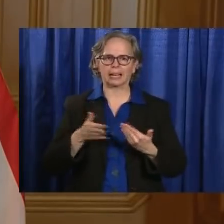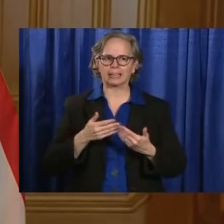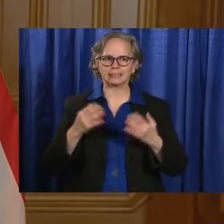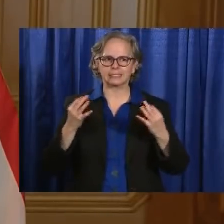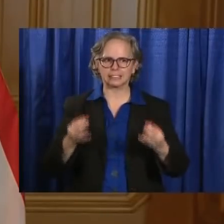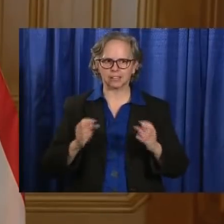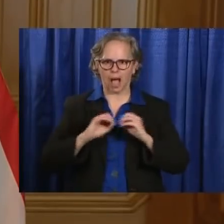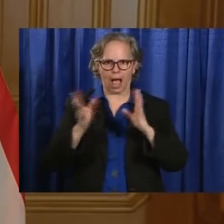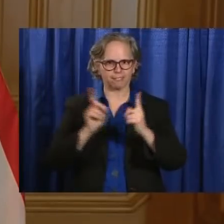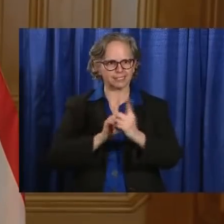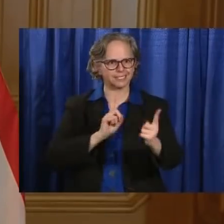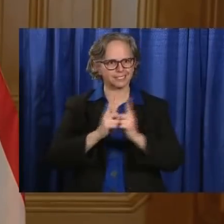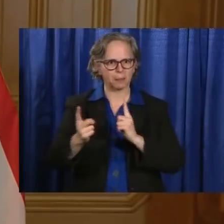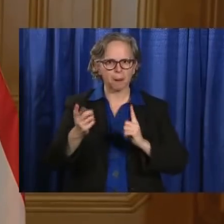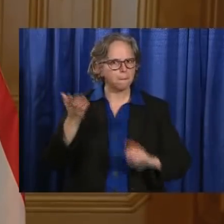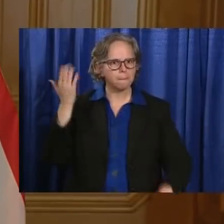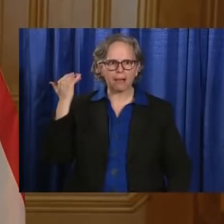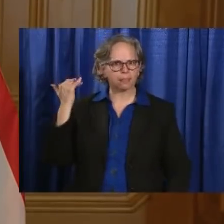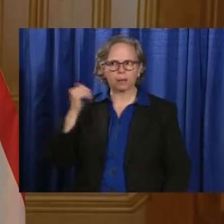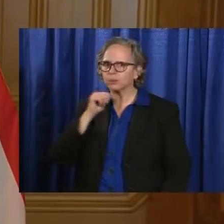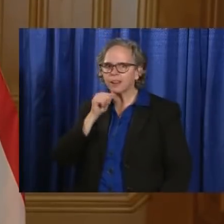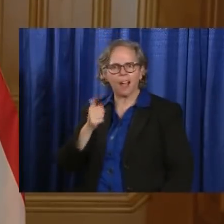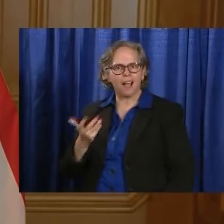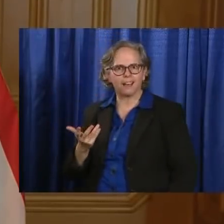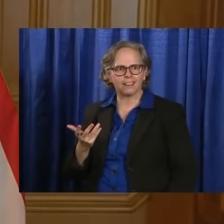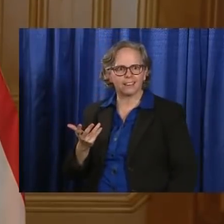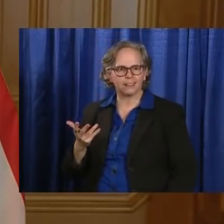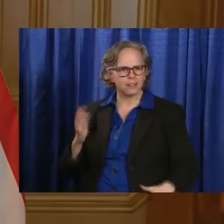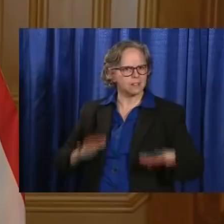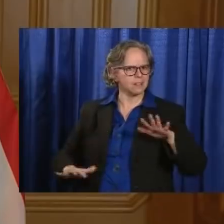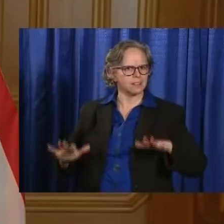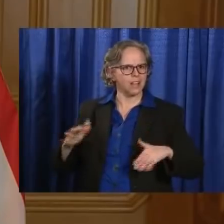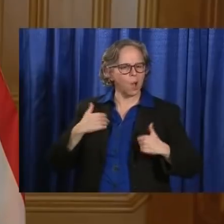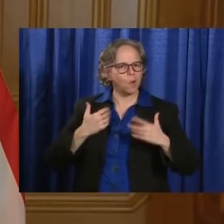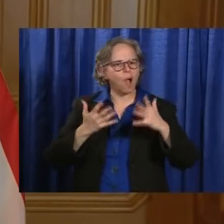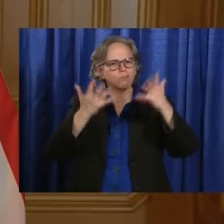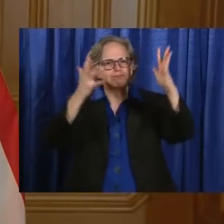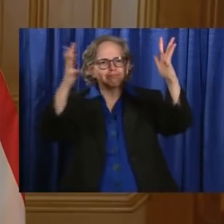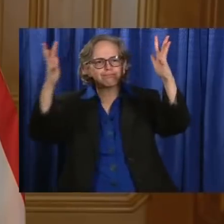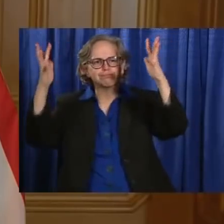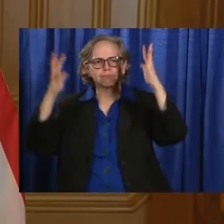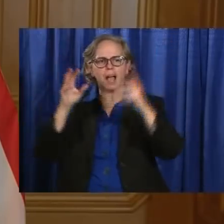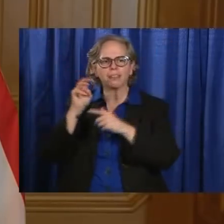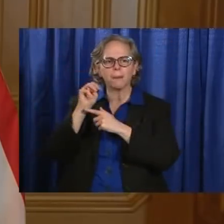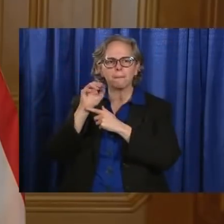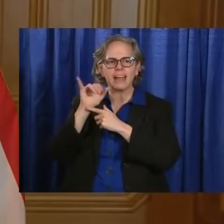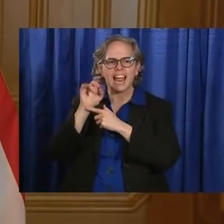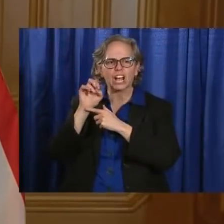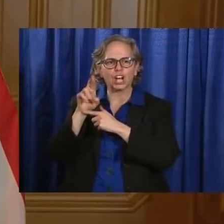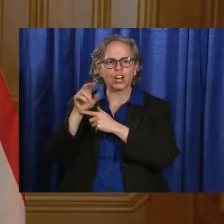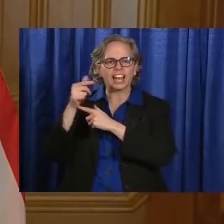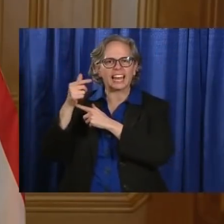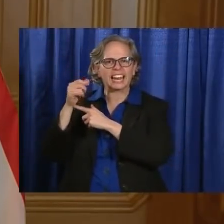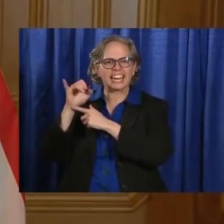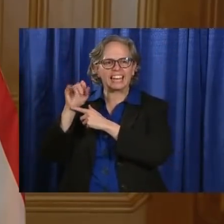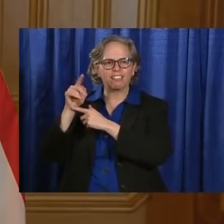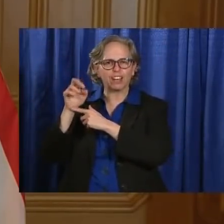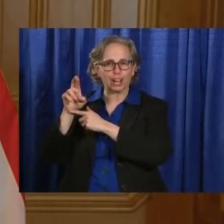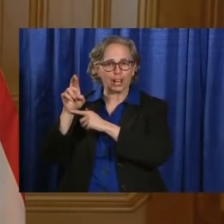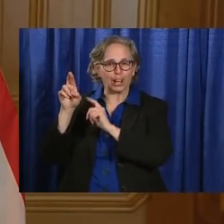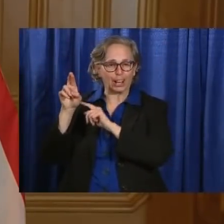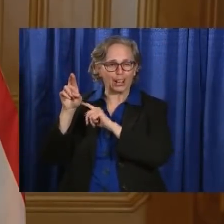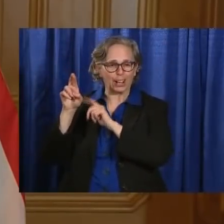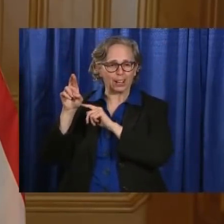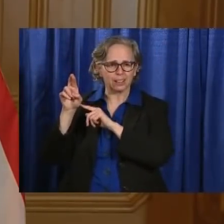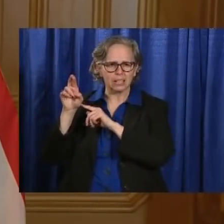not. But I want to give a real shout out to Mayor Ginther, who was our partner in that, who went through that. He